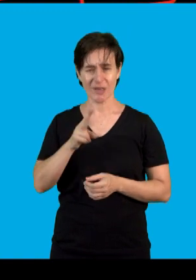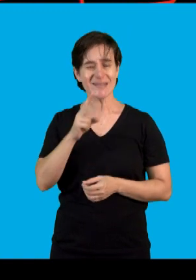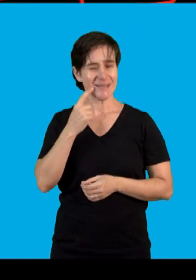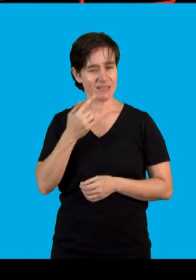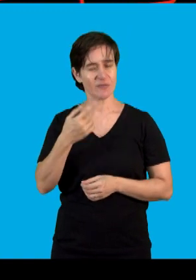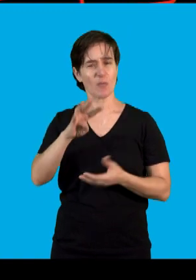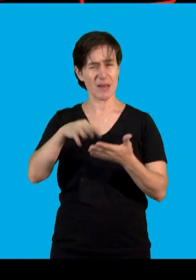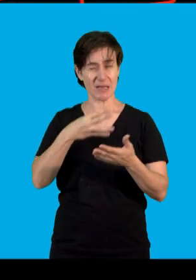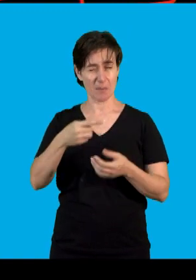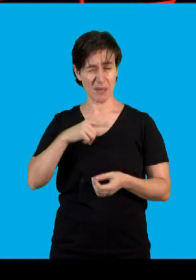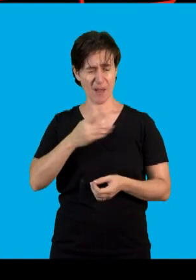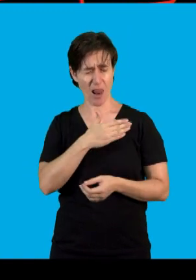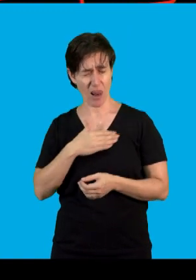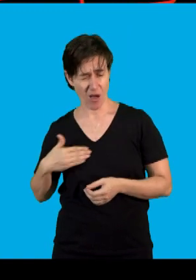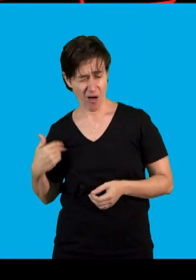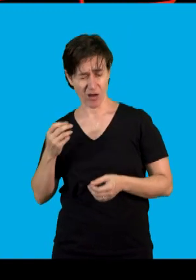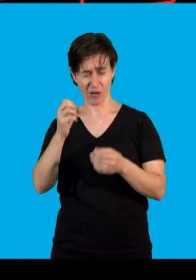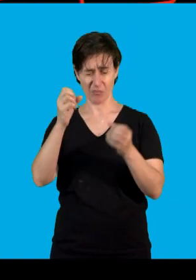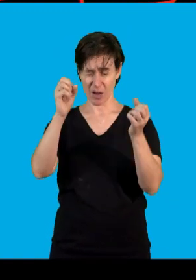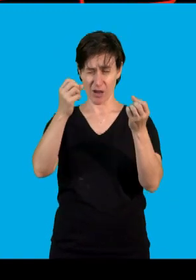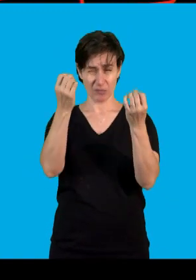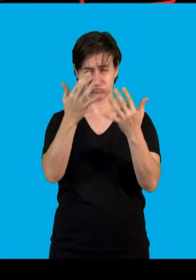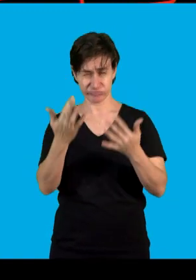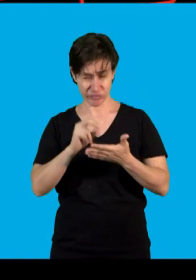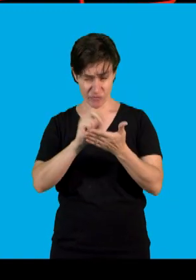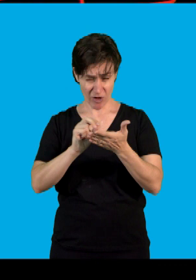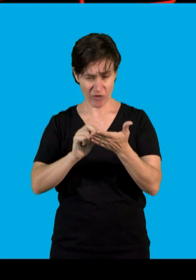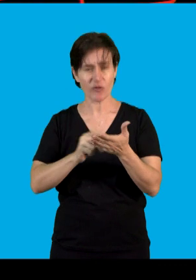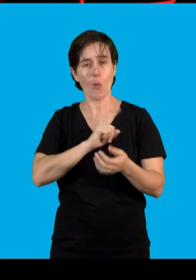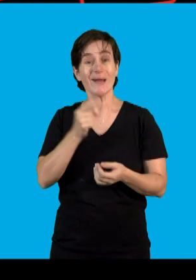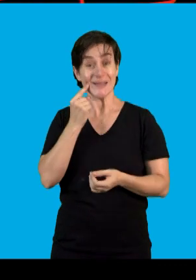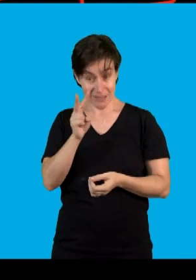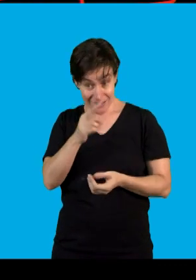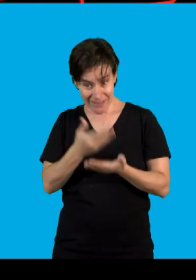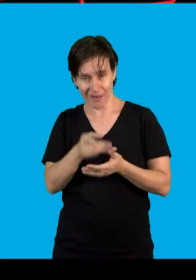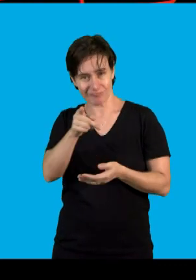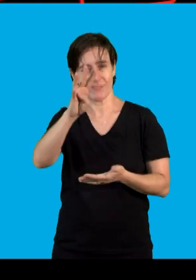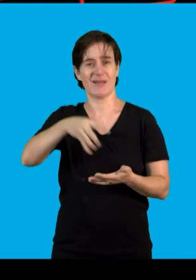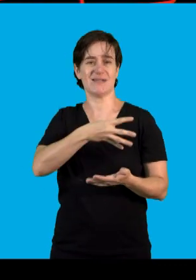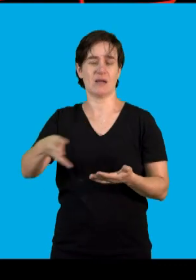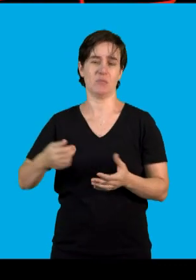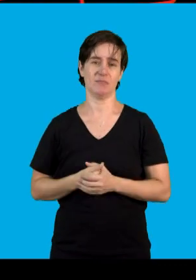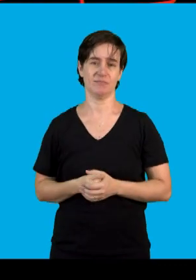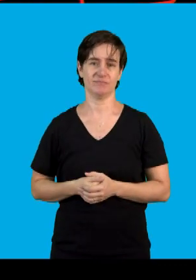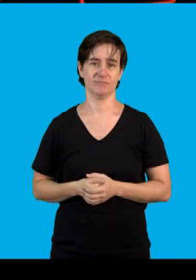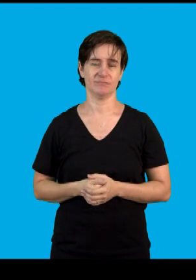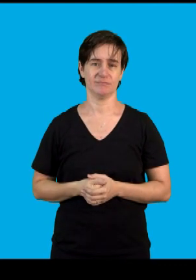table, don't do any unnecessary calculations because then you might make a mistake and lose